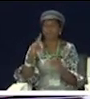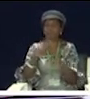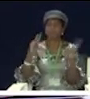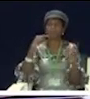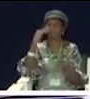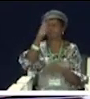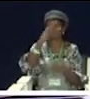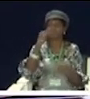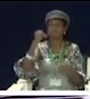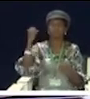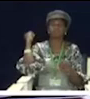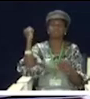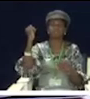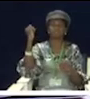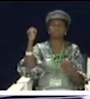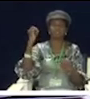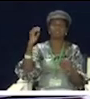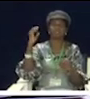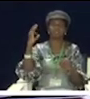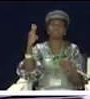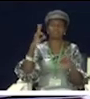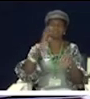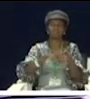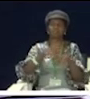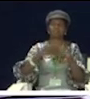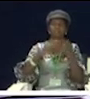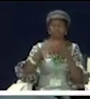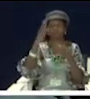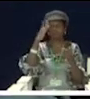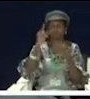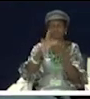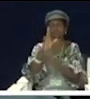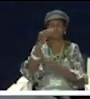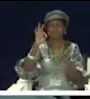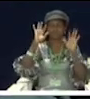beautiful sermon on how to know the God of wonders.